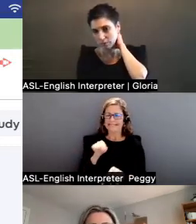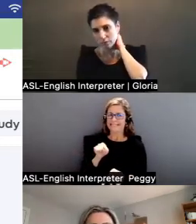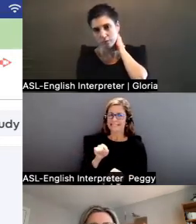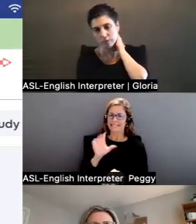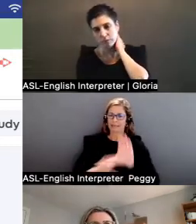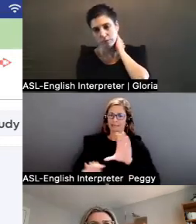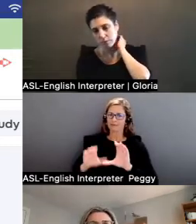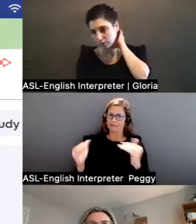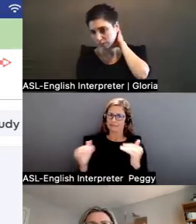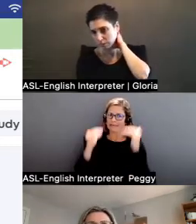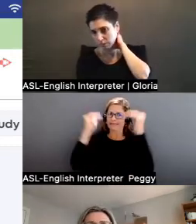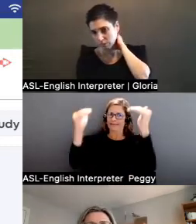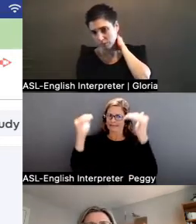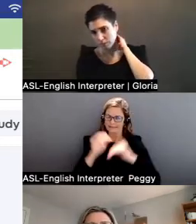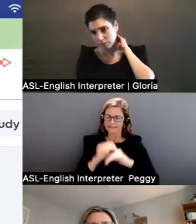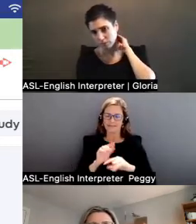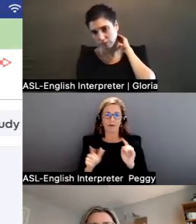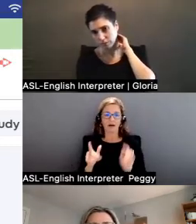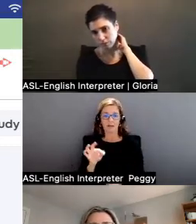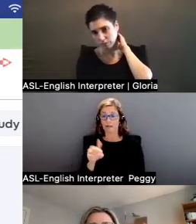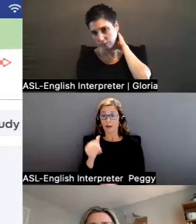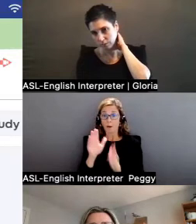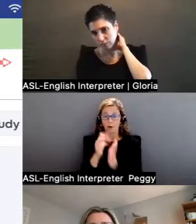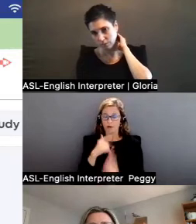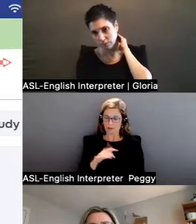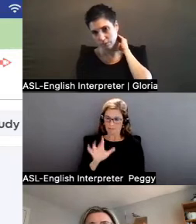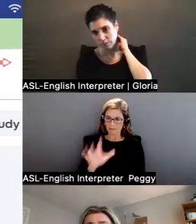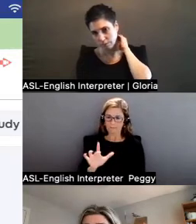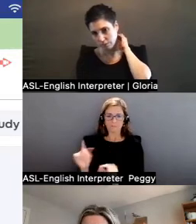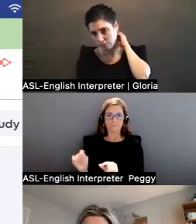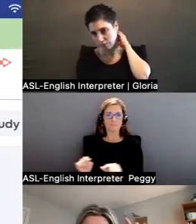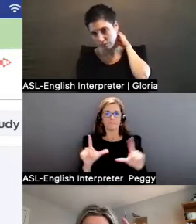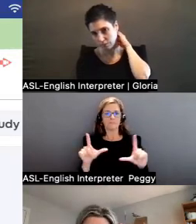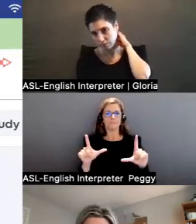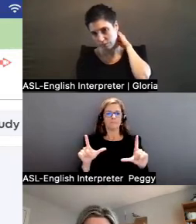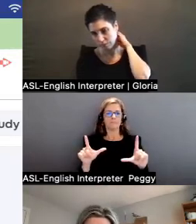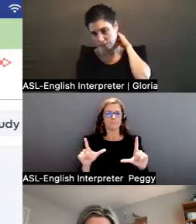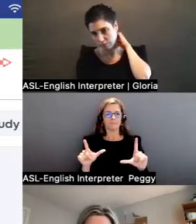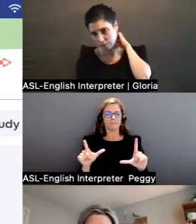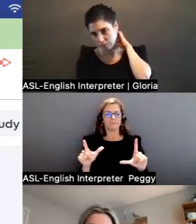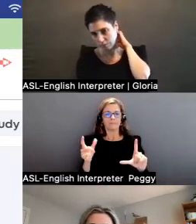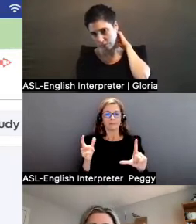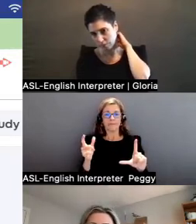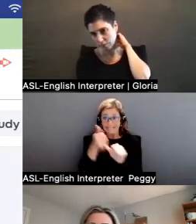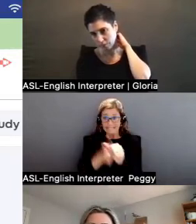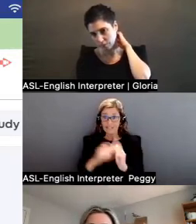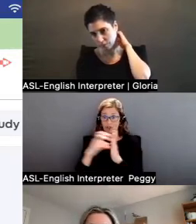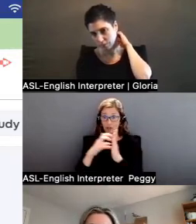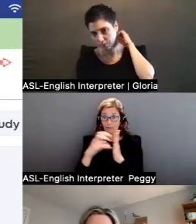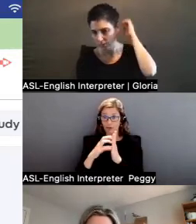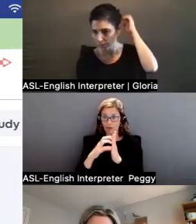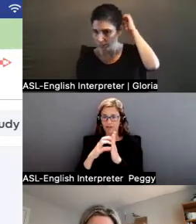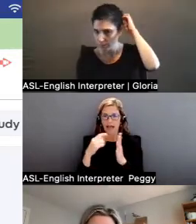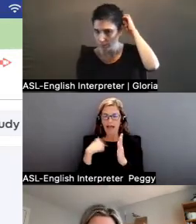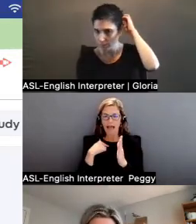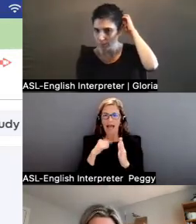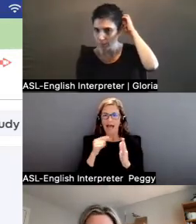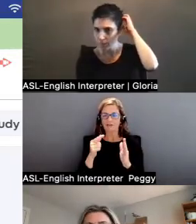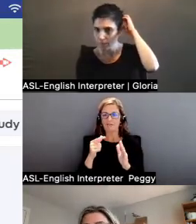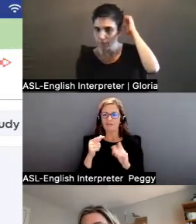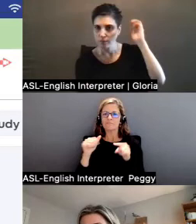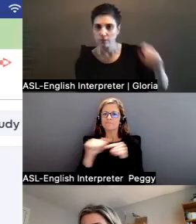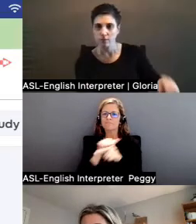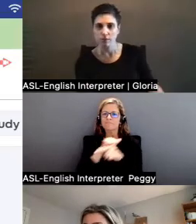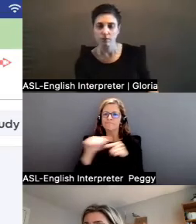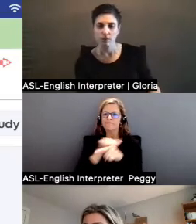basic learners. But for each book, you will start seeing that if I click on the chapter, there will be exercises to go with it.